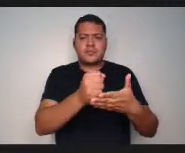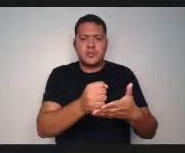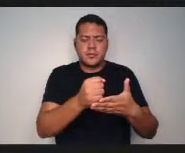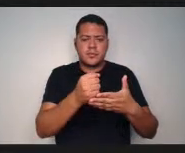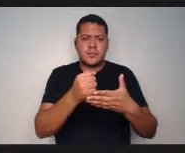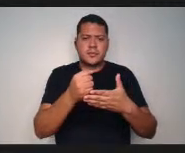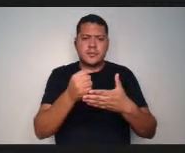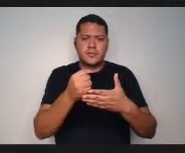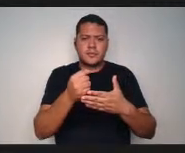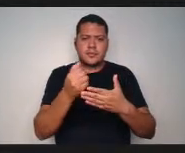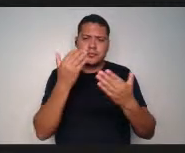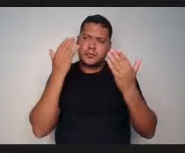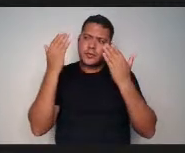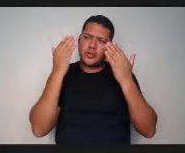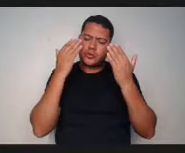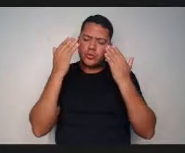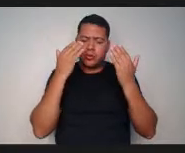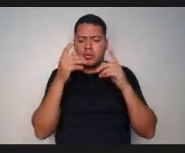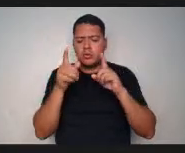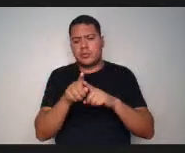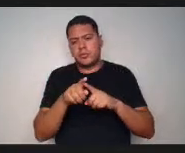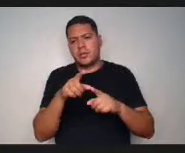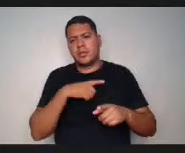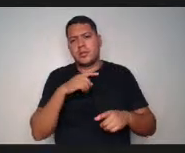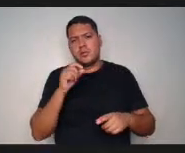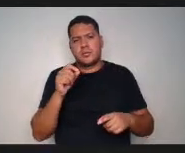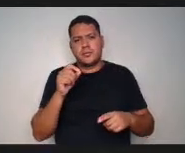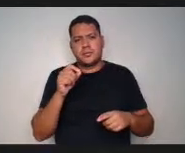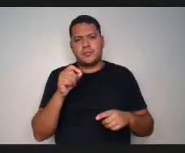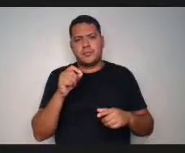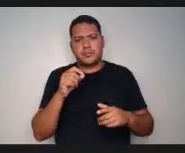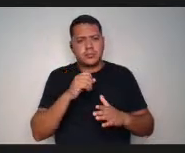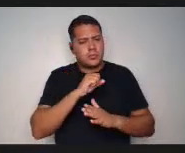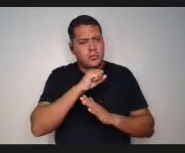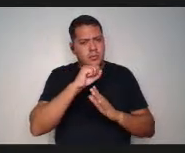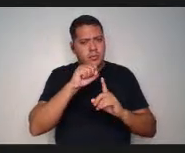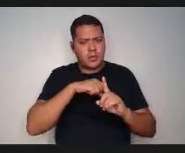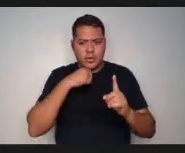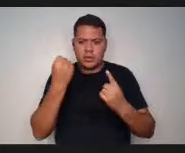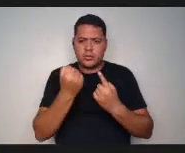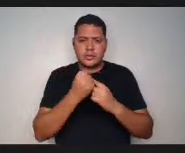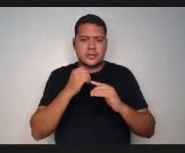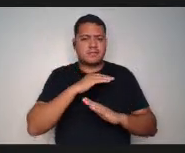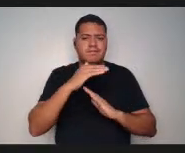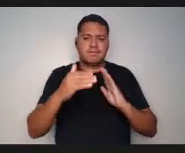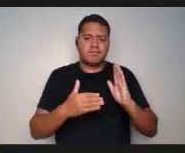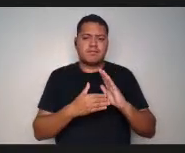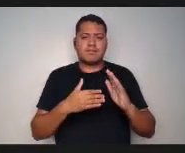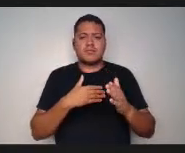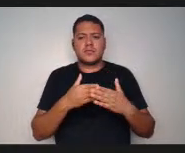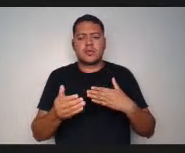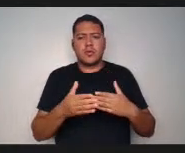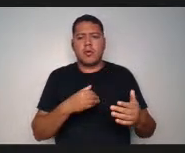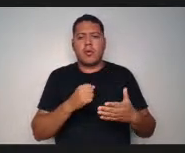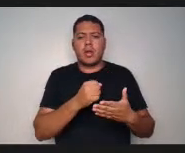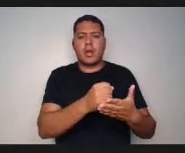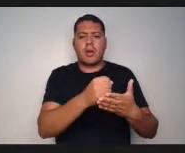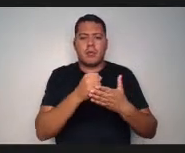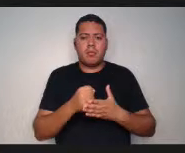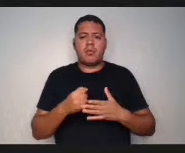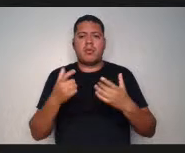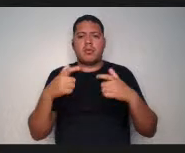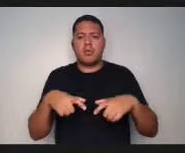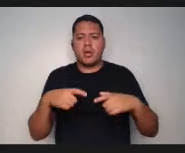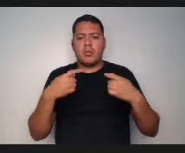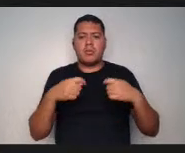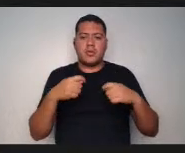where any local or outside support that aims to protect or promote psychosocial well-being or prevent or treat mental health